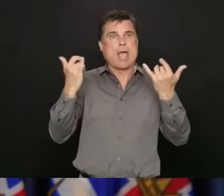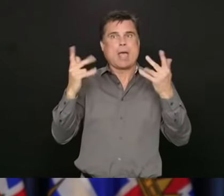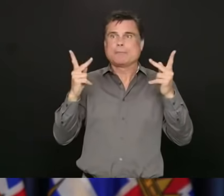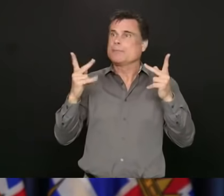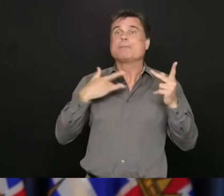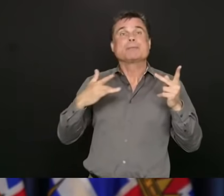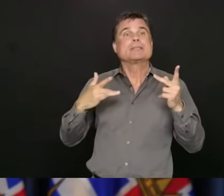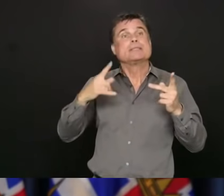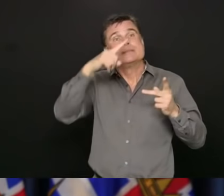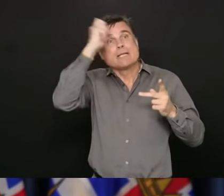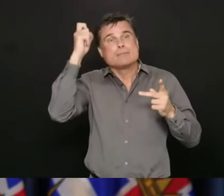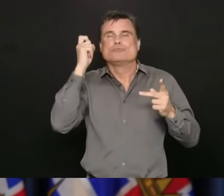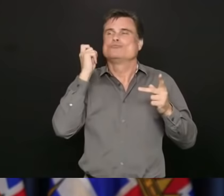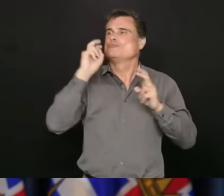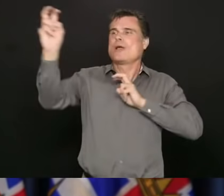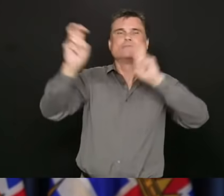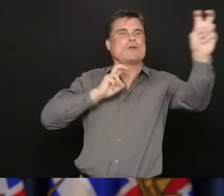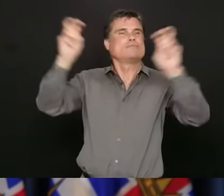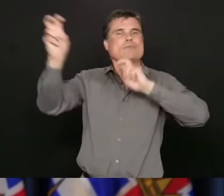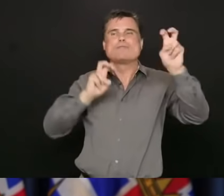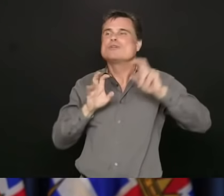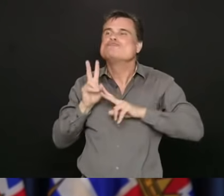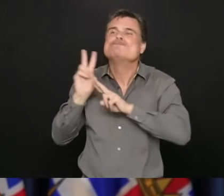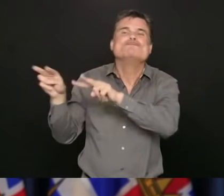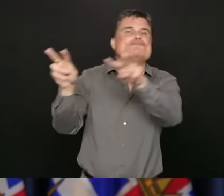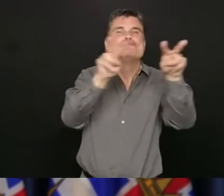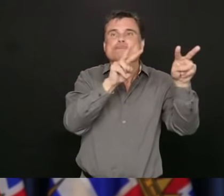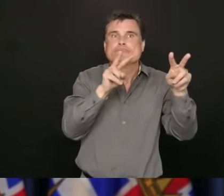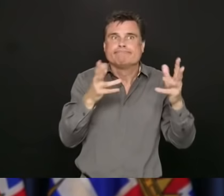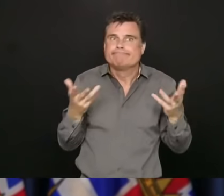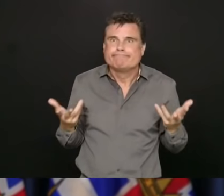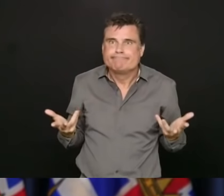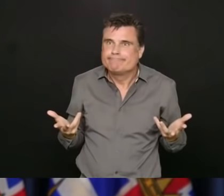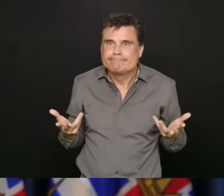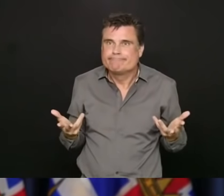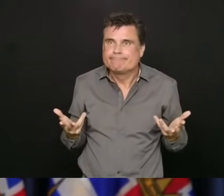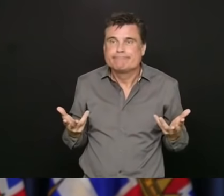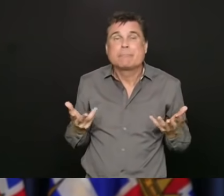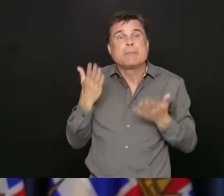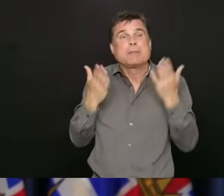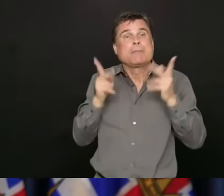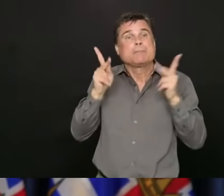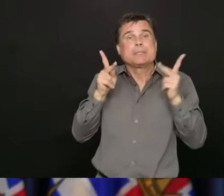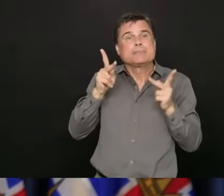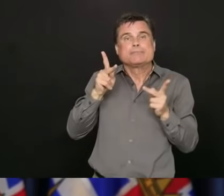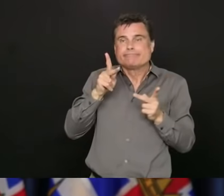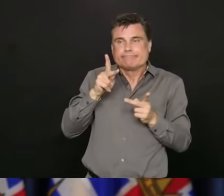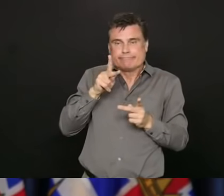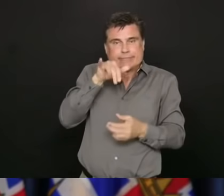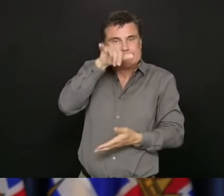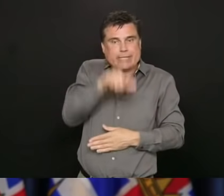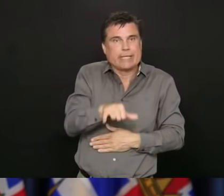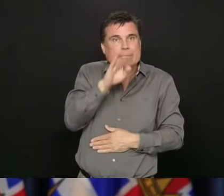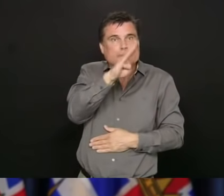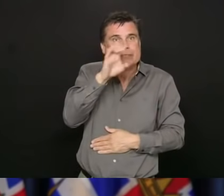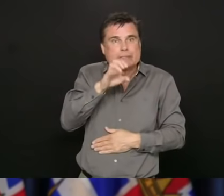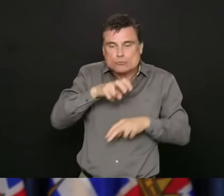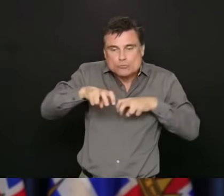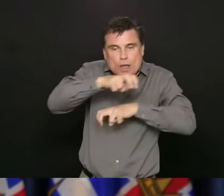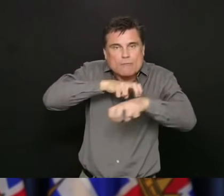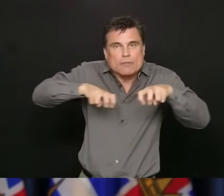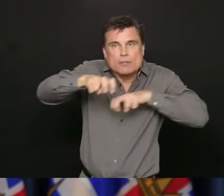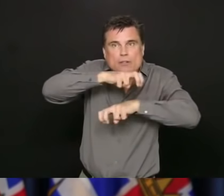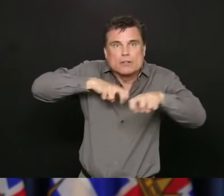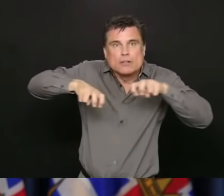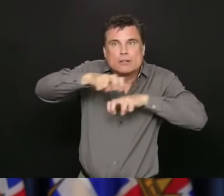you've also seen how communities have responded, rural and remote communities have responded to the prospect of people from away coming for